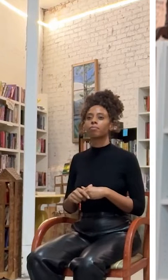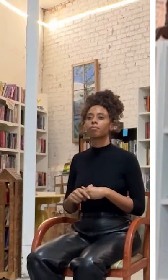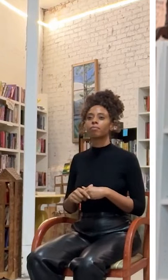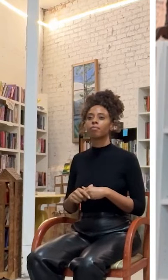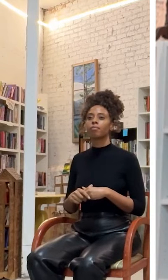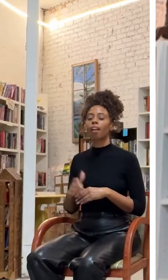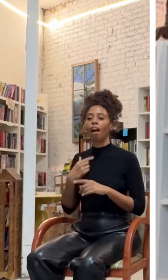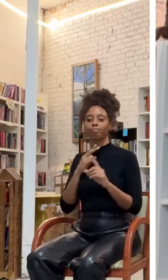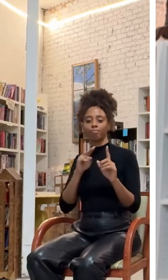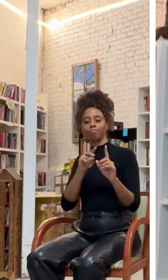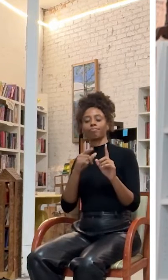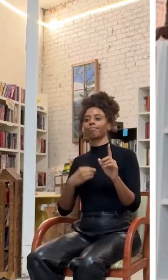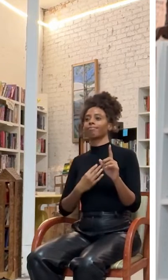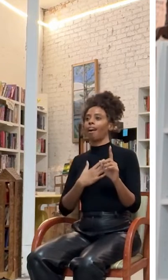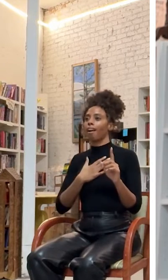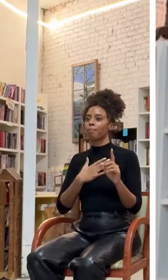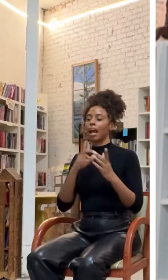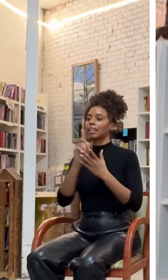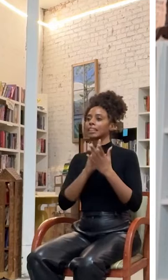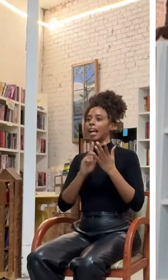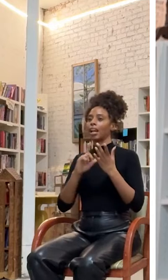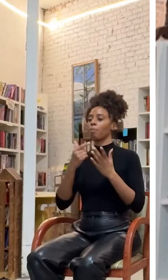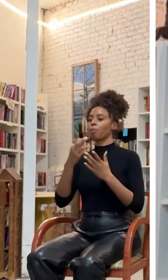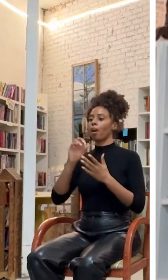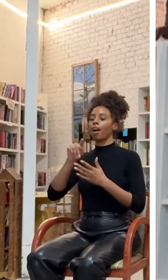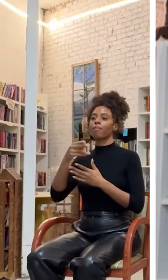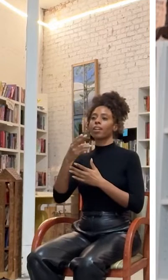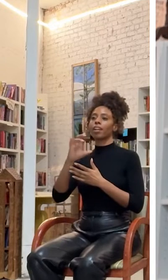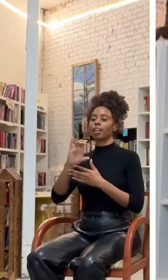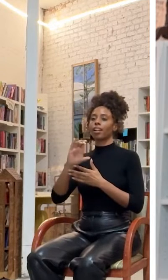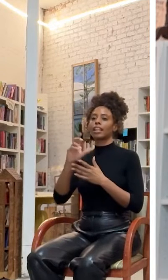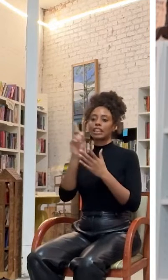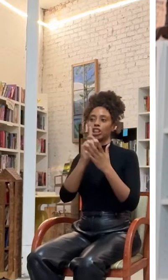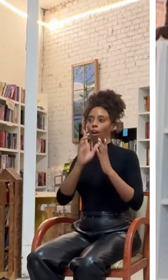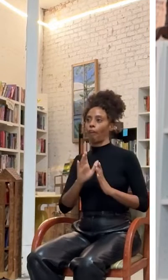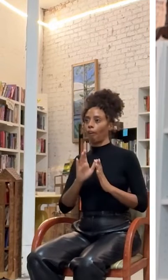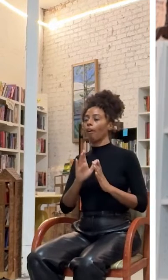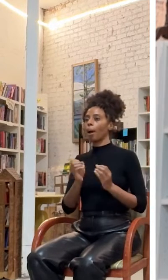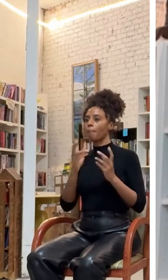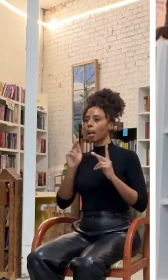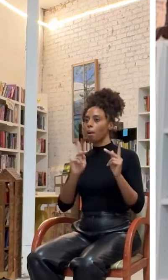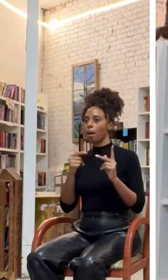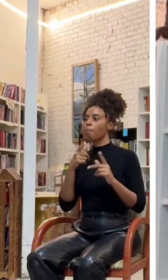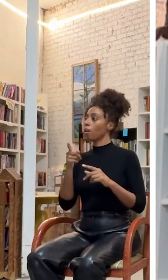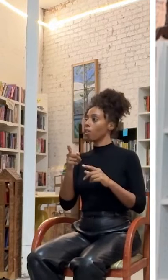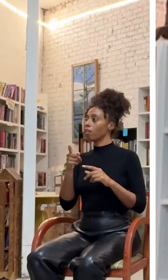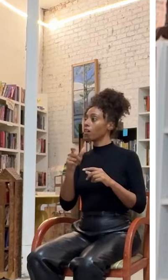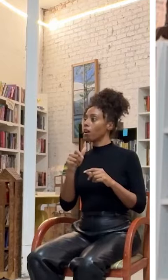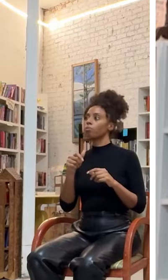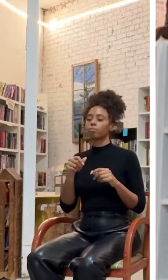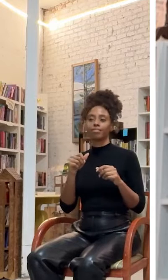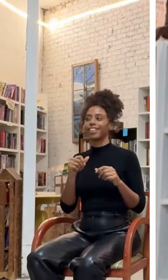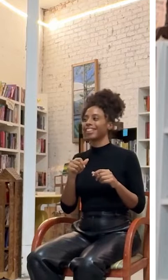me. I do design. I'm a graphic designer, and like I was also really, as many people were, kind of dealing with how